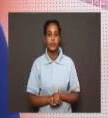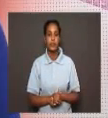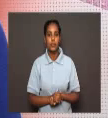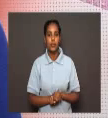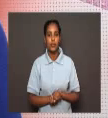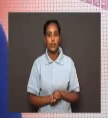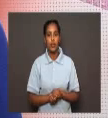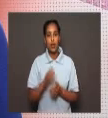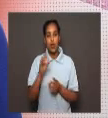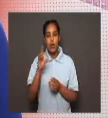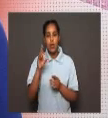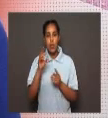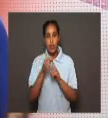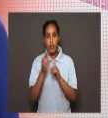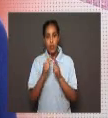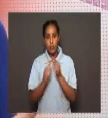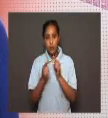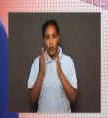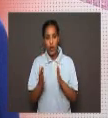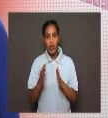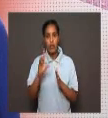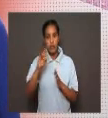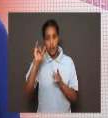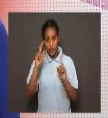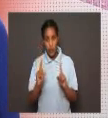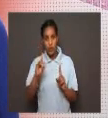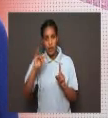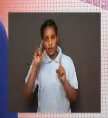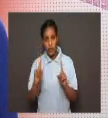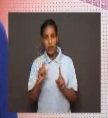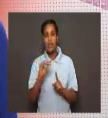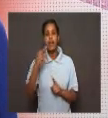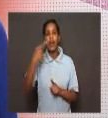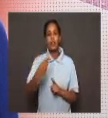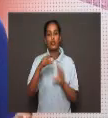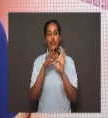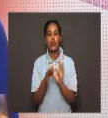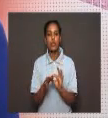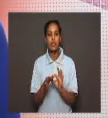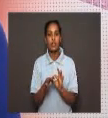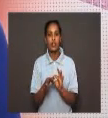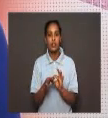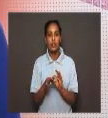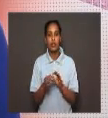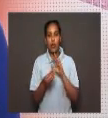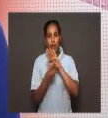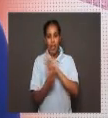In polar molecules, dipole-dipole and hydrogen bonding